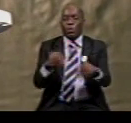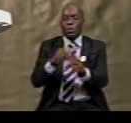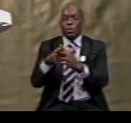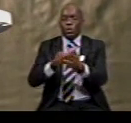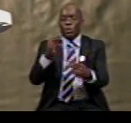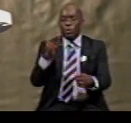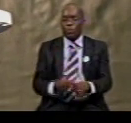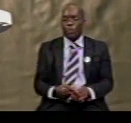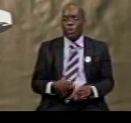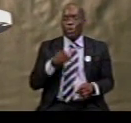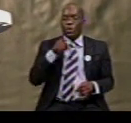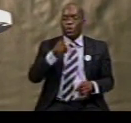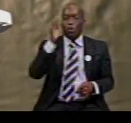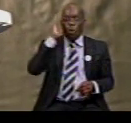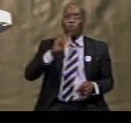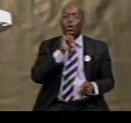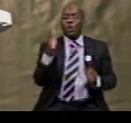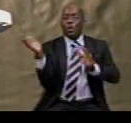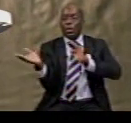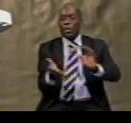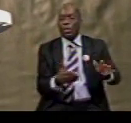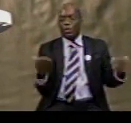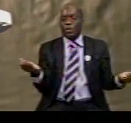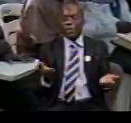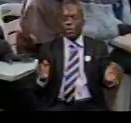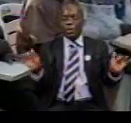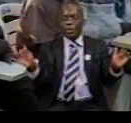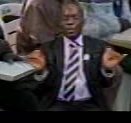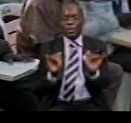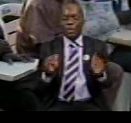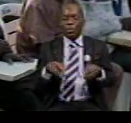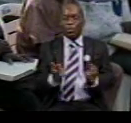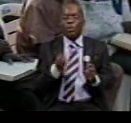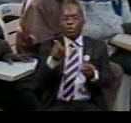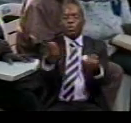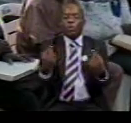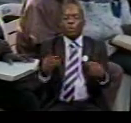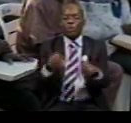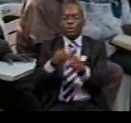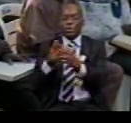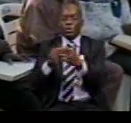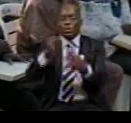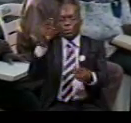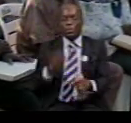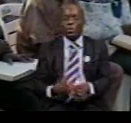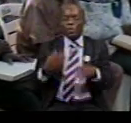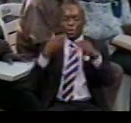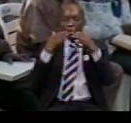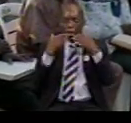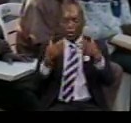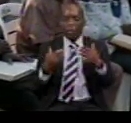I say you will not leave this place the same way you came in Jesus' name. Thank you.